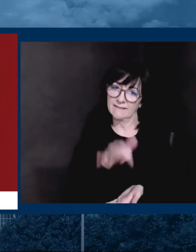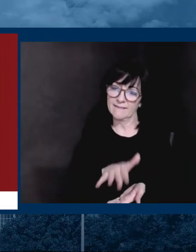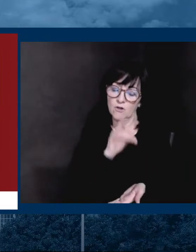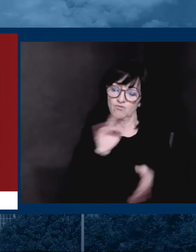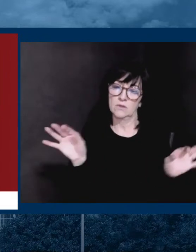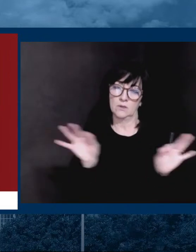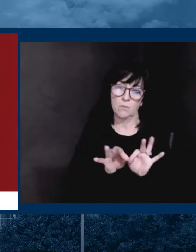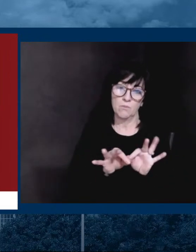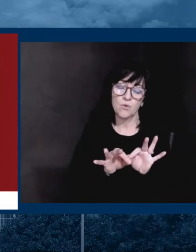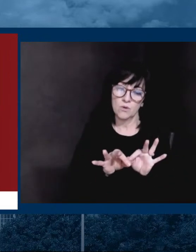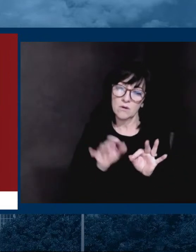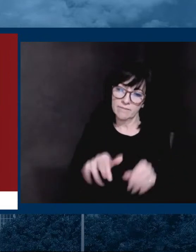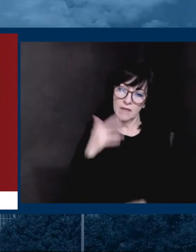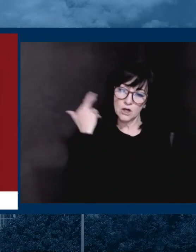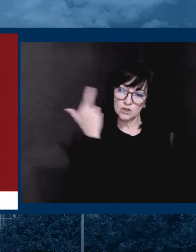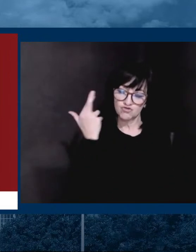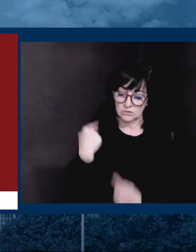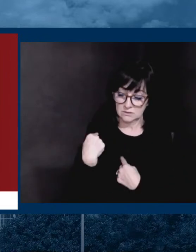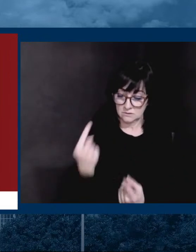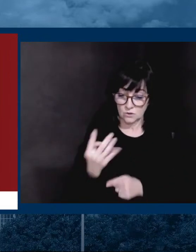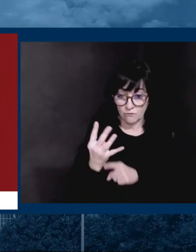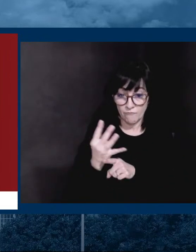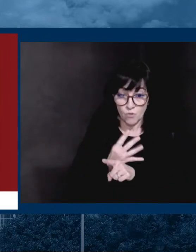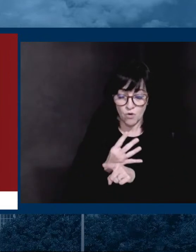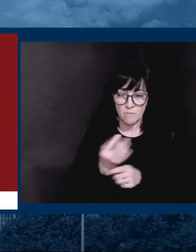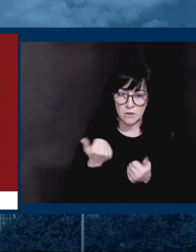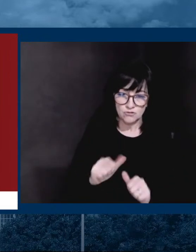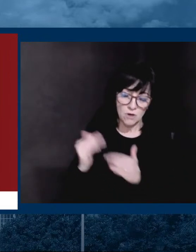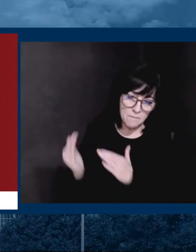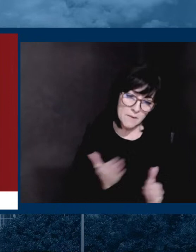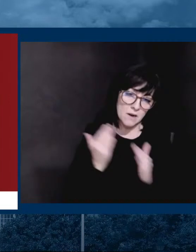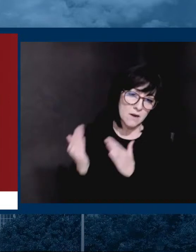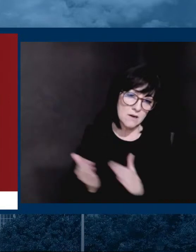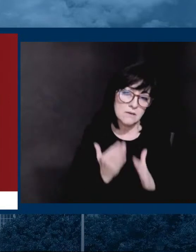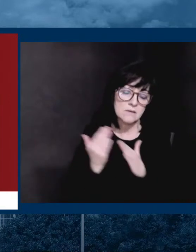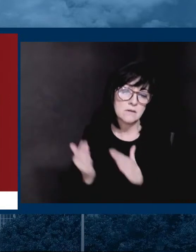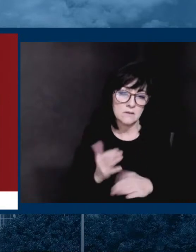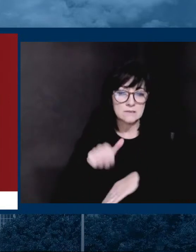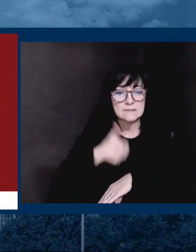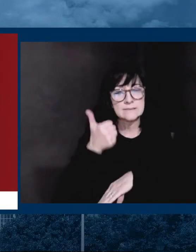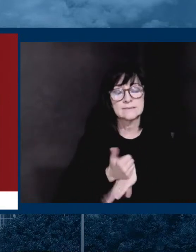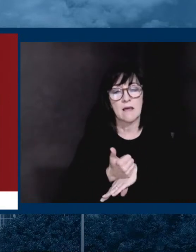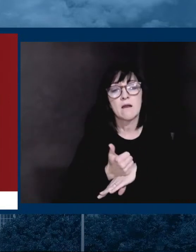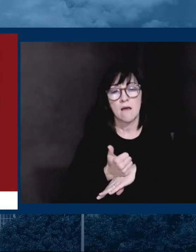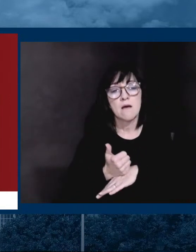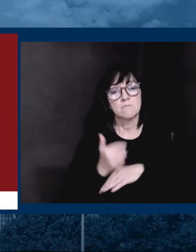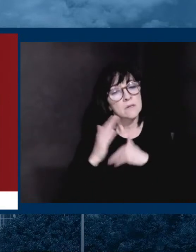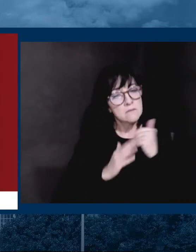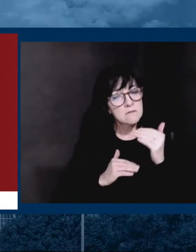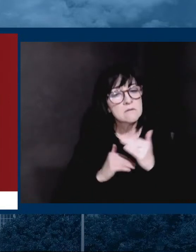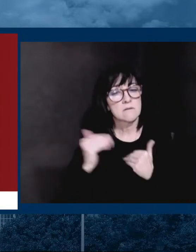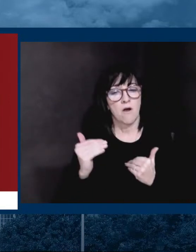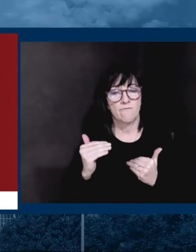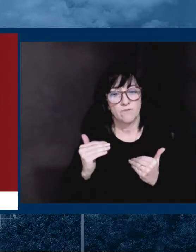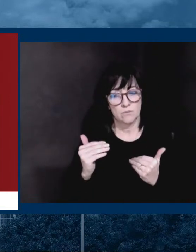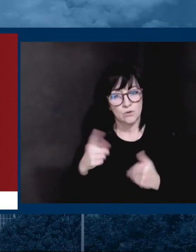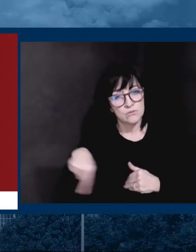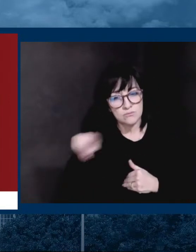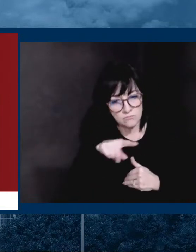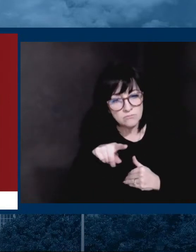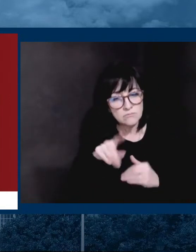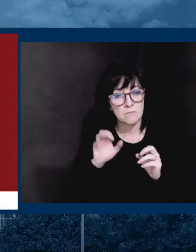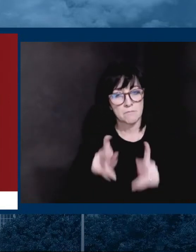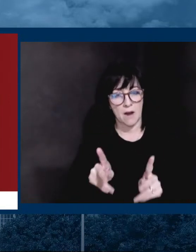staff over the last 4 months to create a level of comfort there. and to try to put into